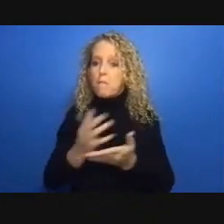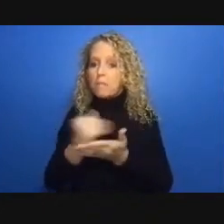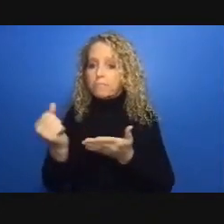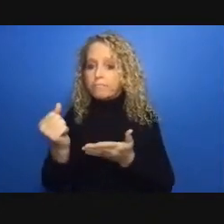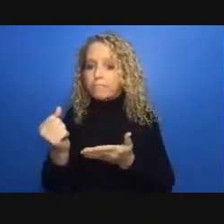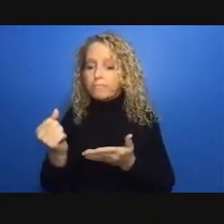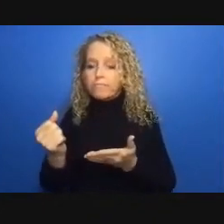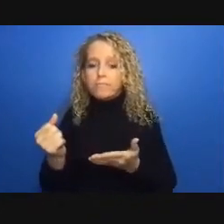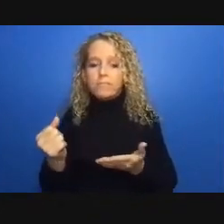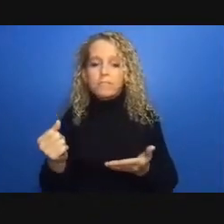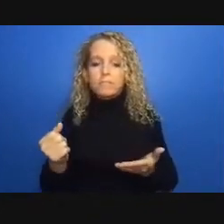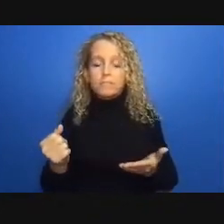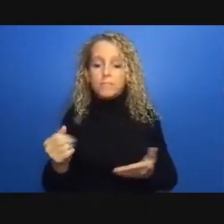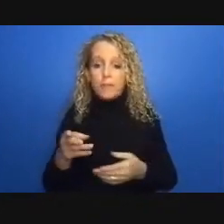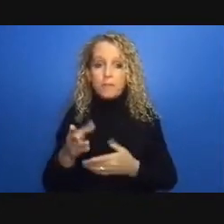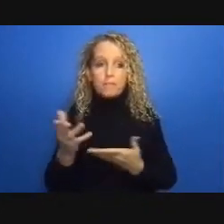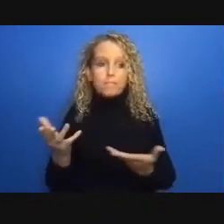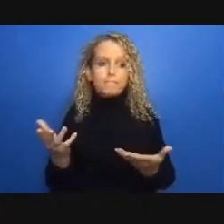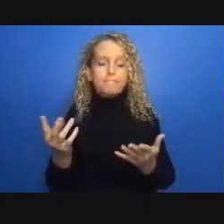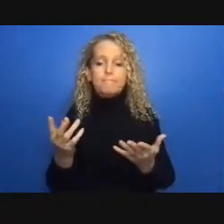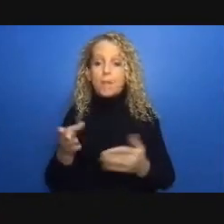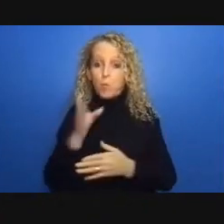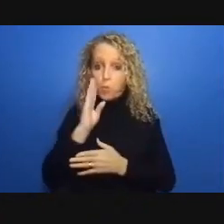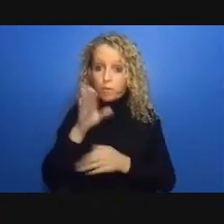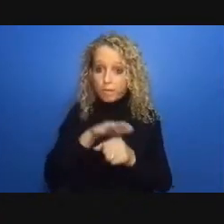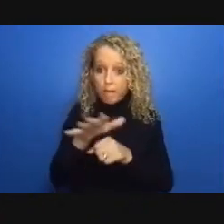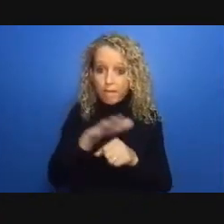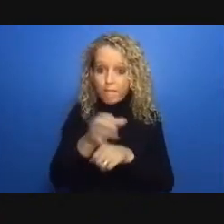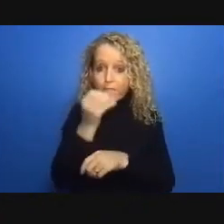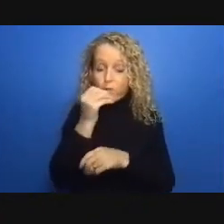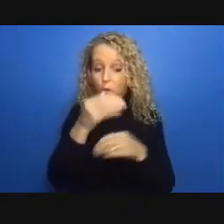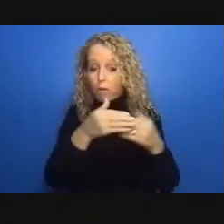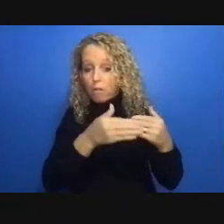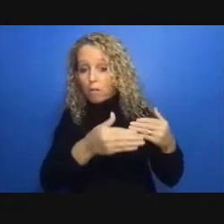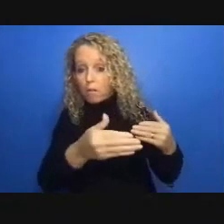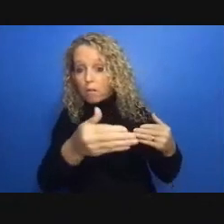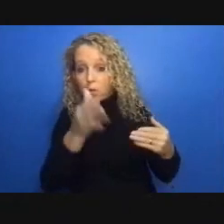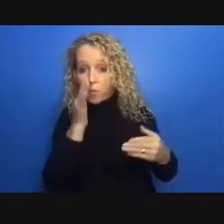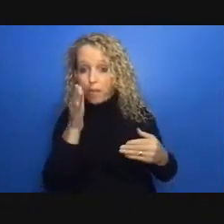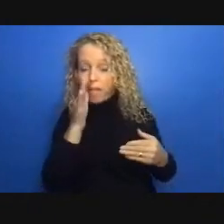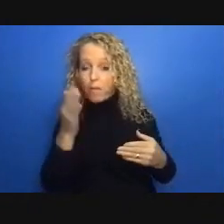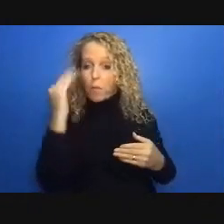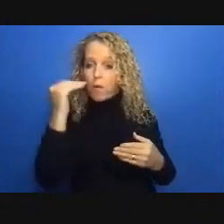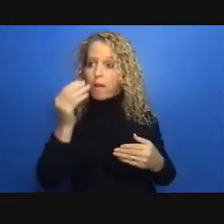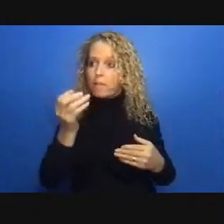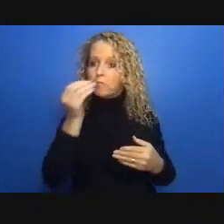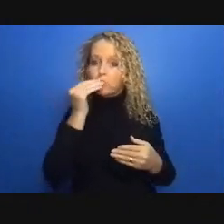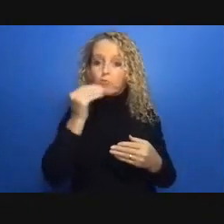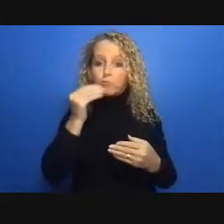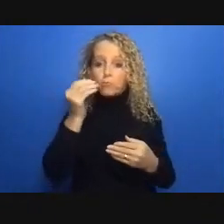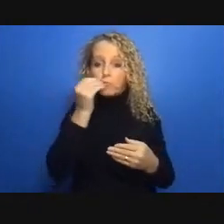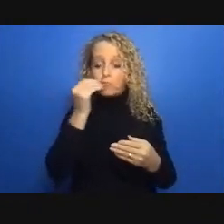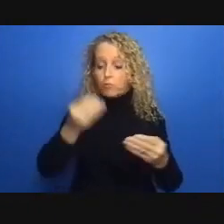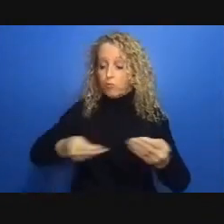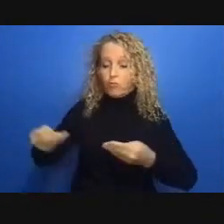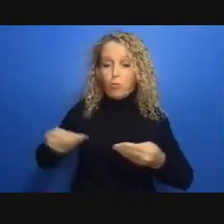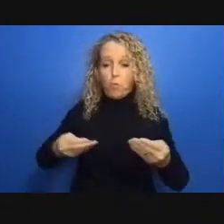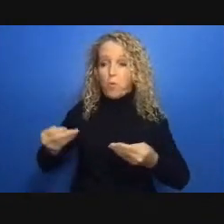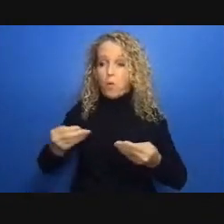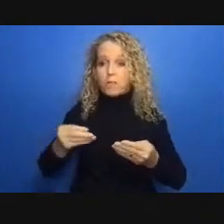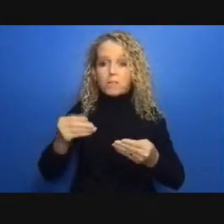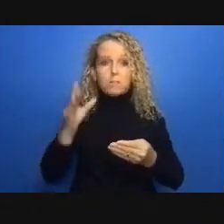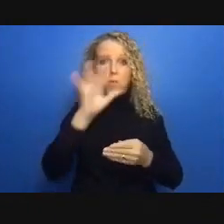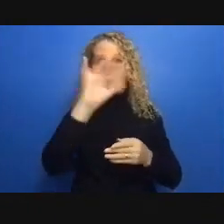there going to be food available in the future as those shortages on the grocery store shelves. So making sure that we have